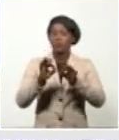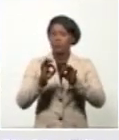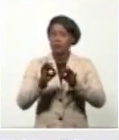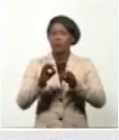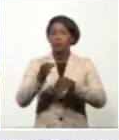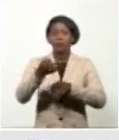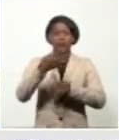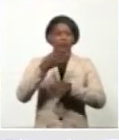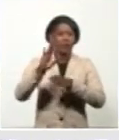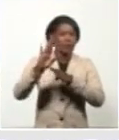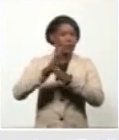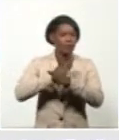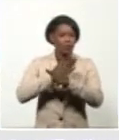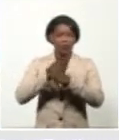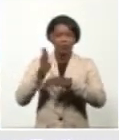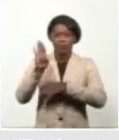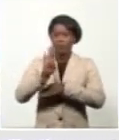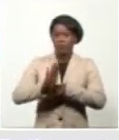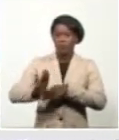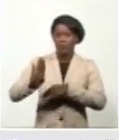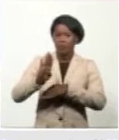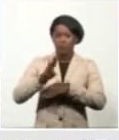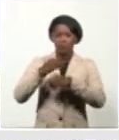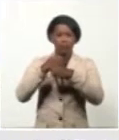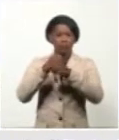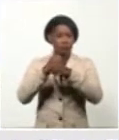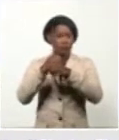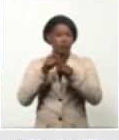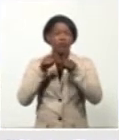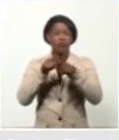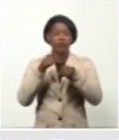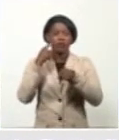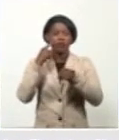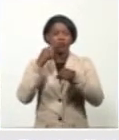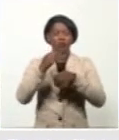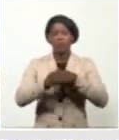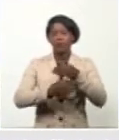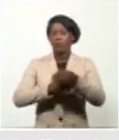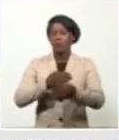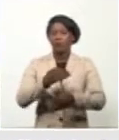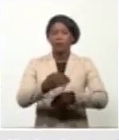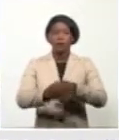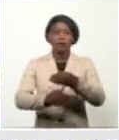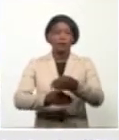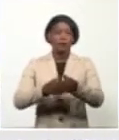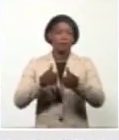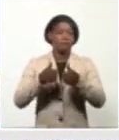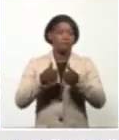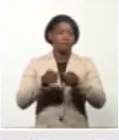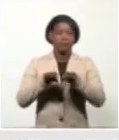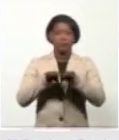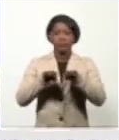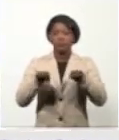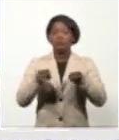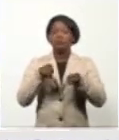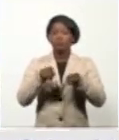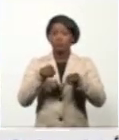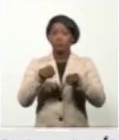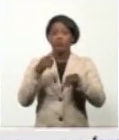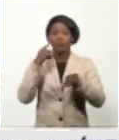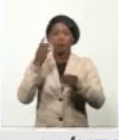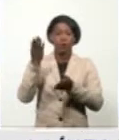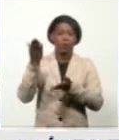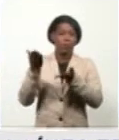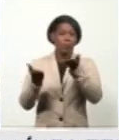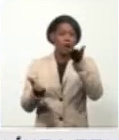with homeopathic medicine, which allows for this evolution, which, as we compare with